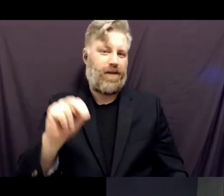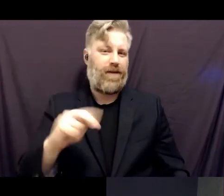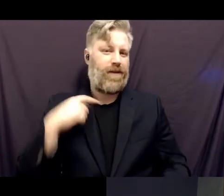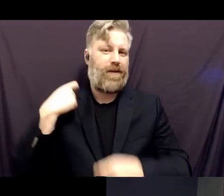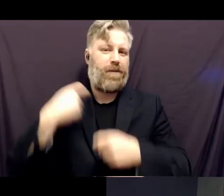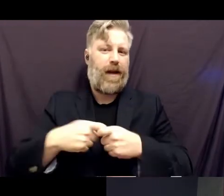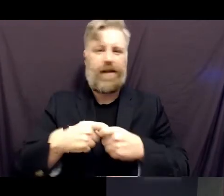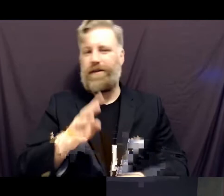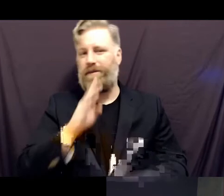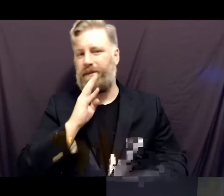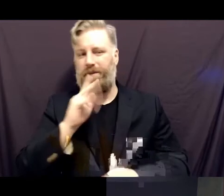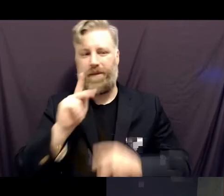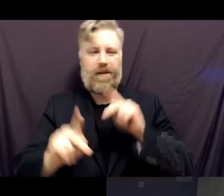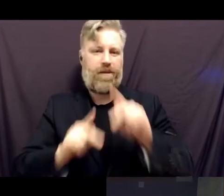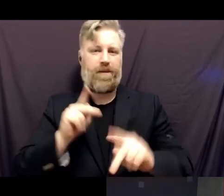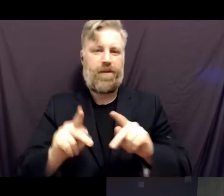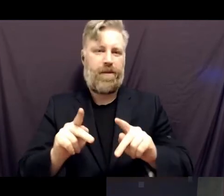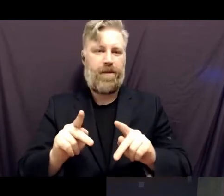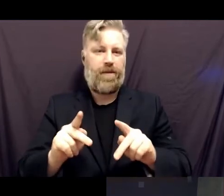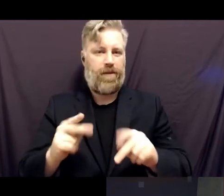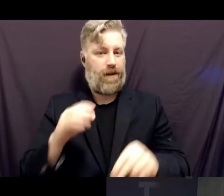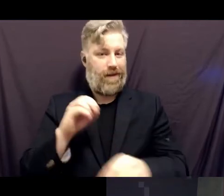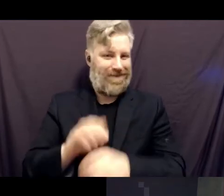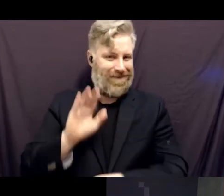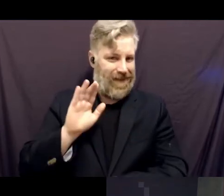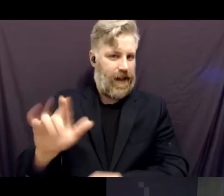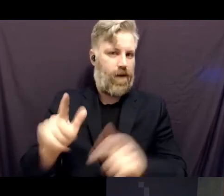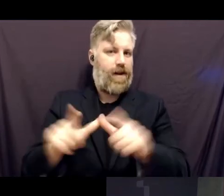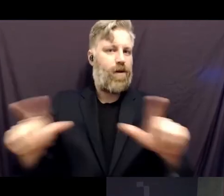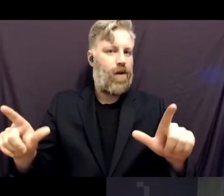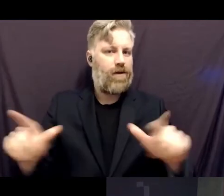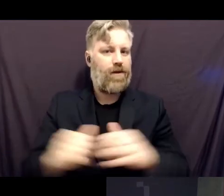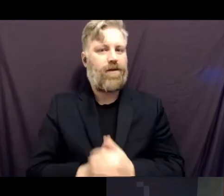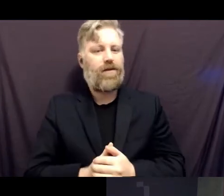persons in their mother tongue. We